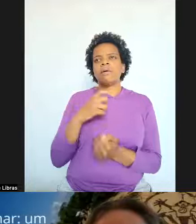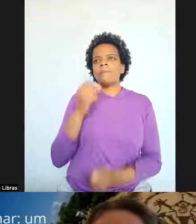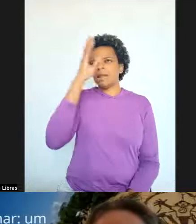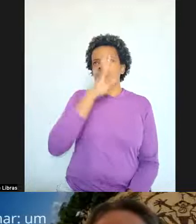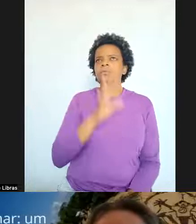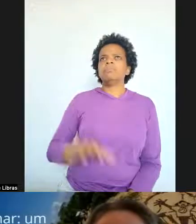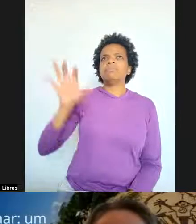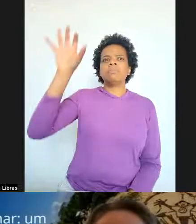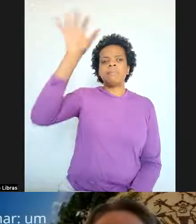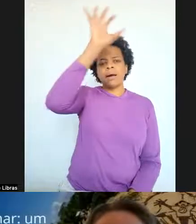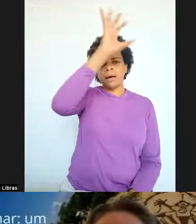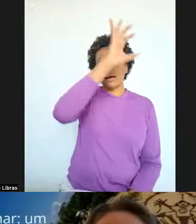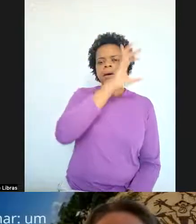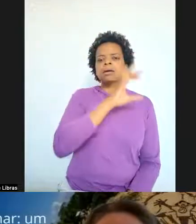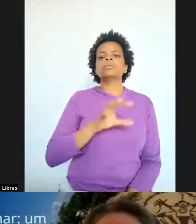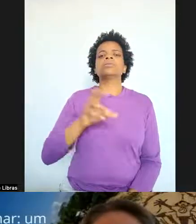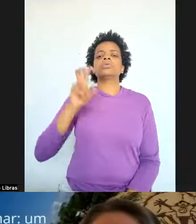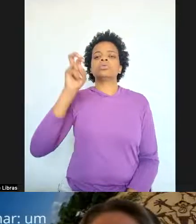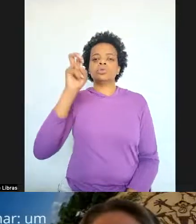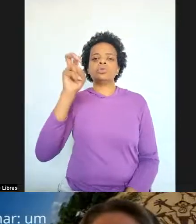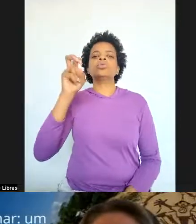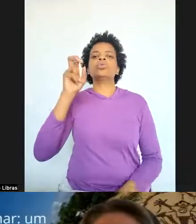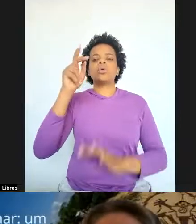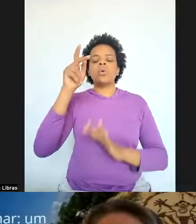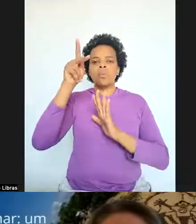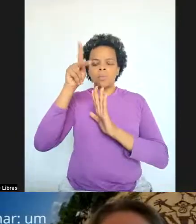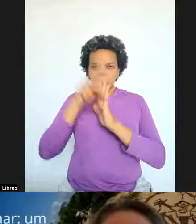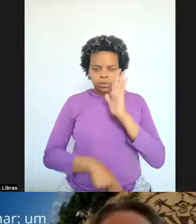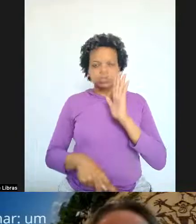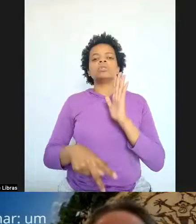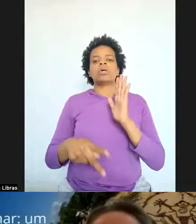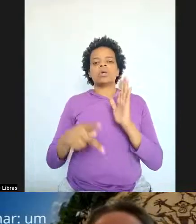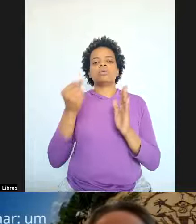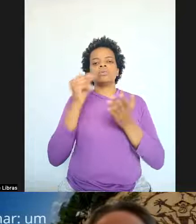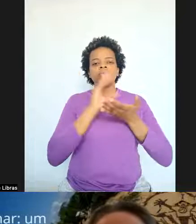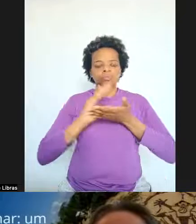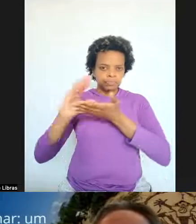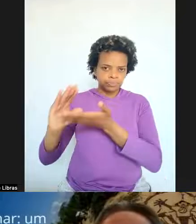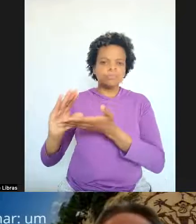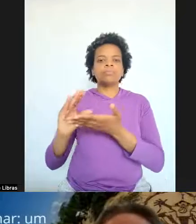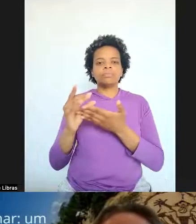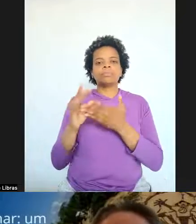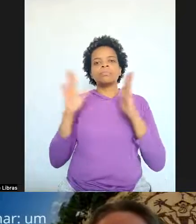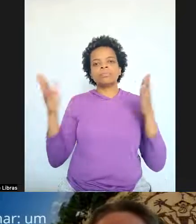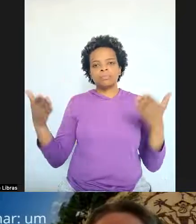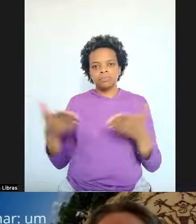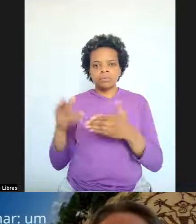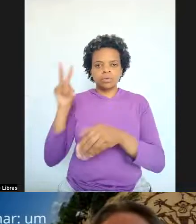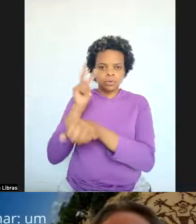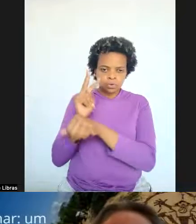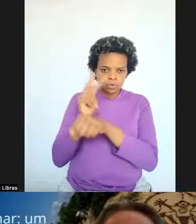These young people come from different parts of Brazil that come from the 5 projects that are sponsored. And